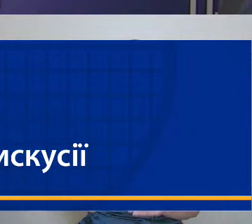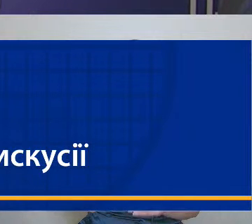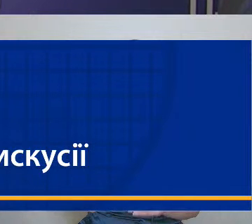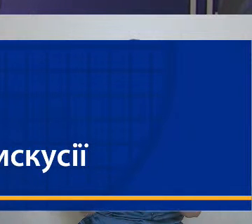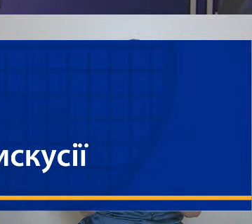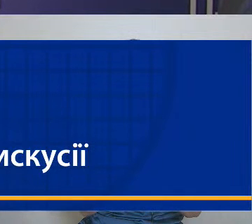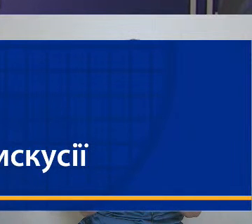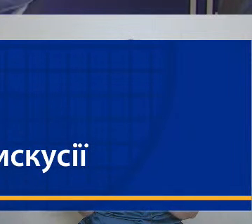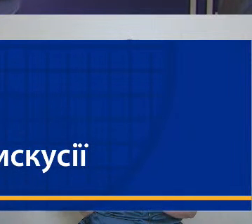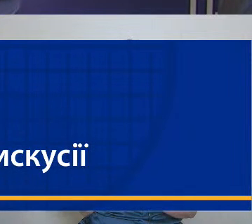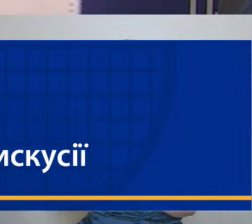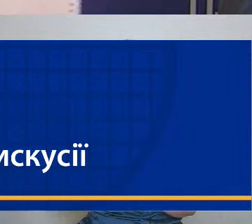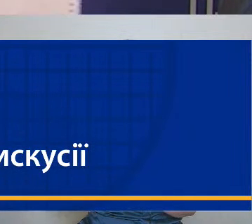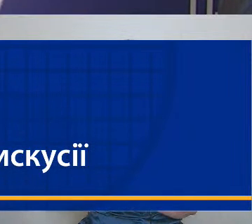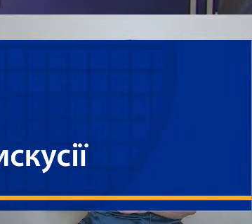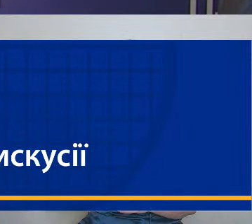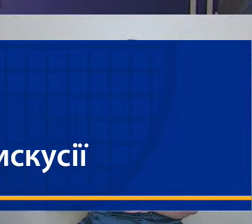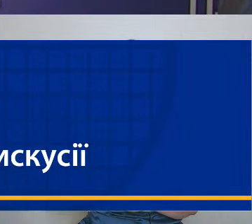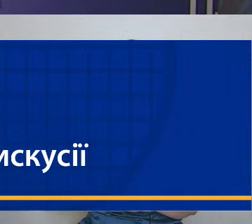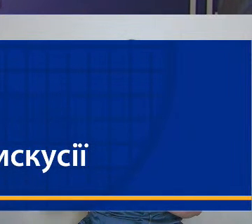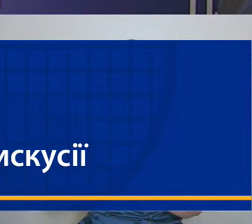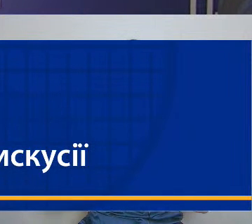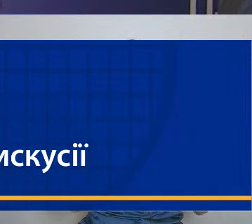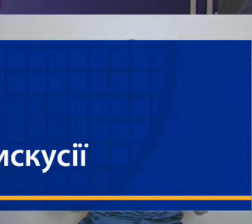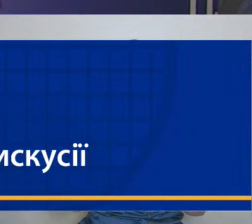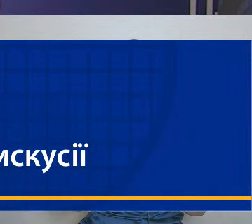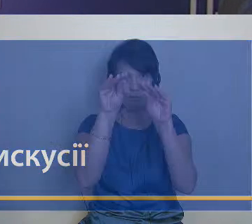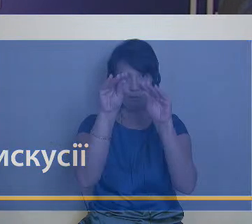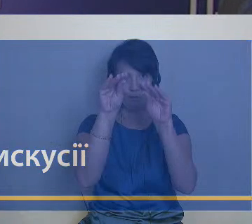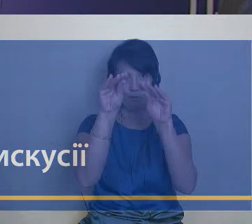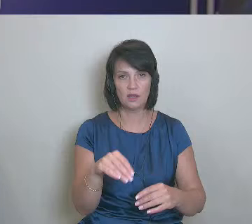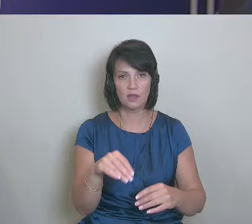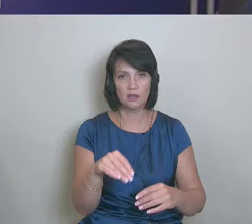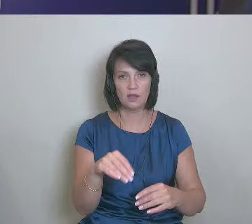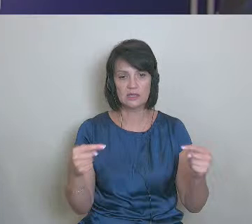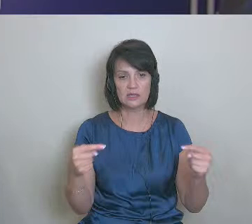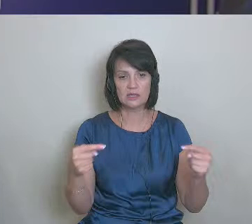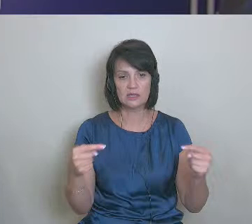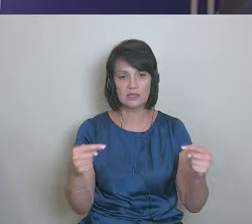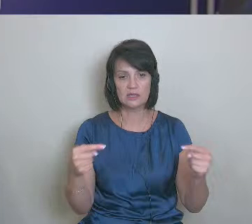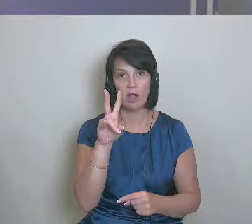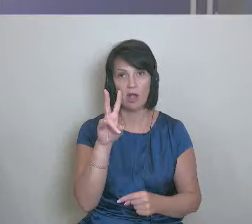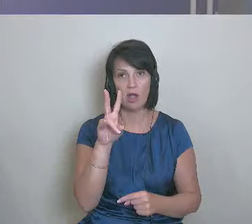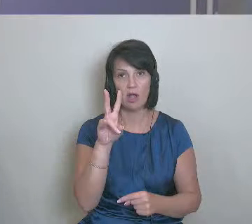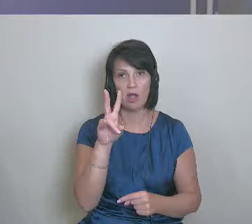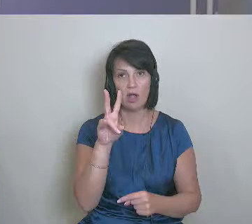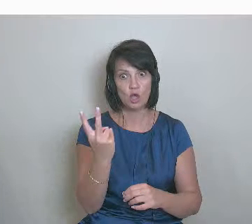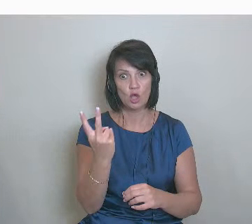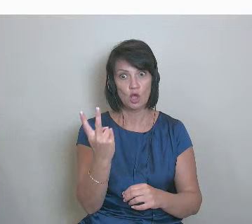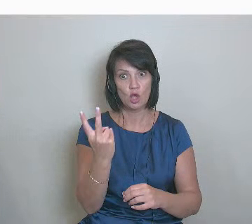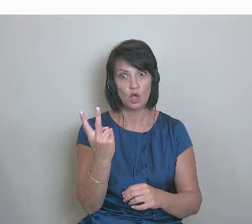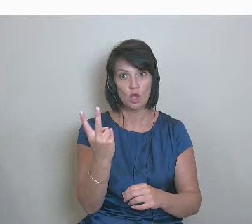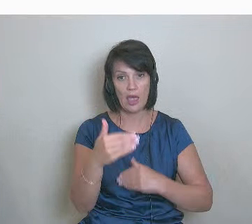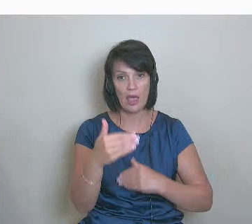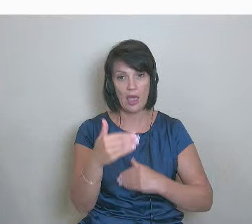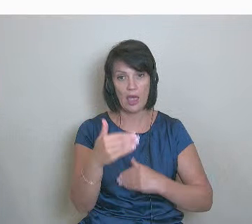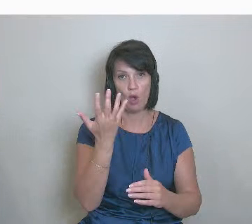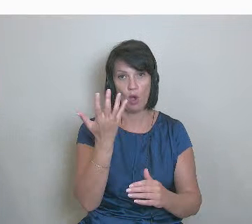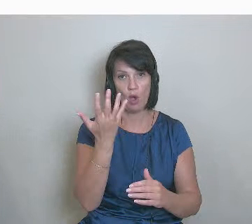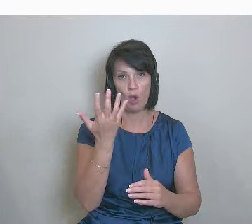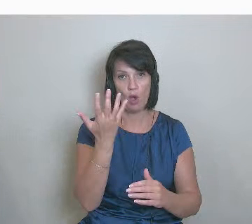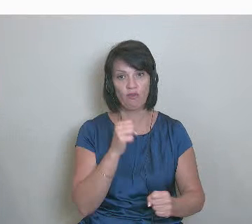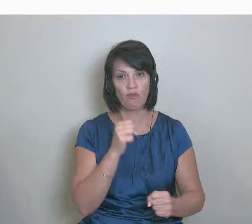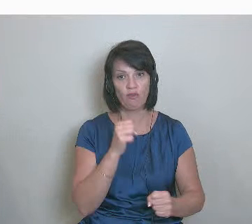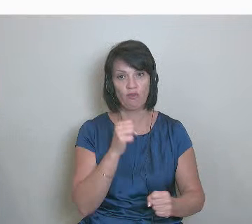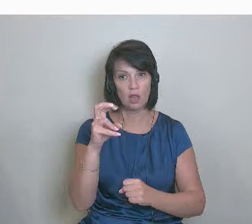phase, and this is when the ballots have been delivered to the TCs, and then